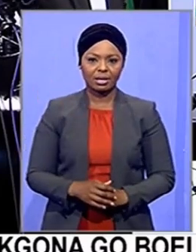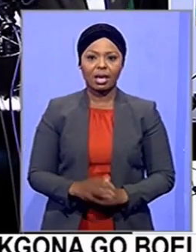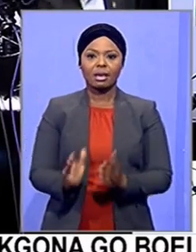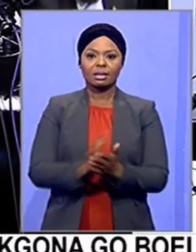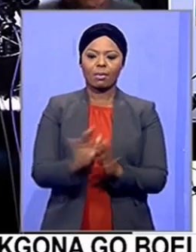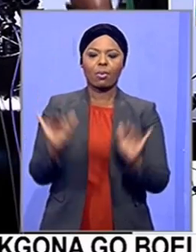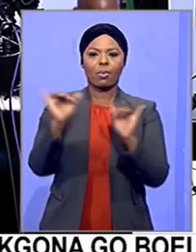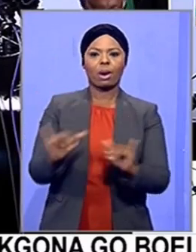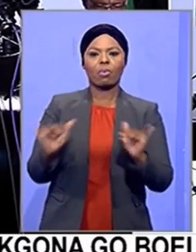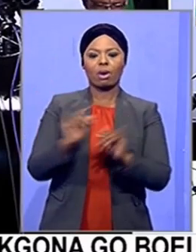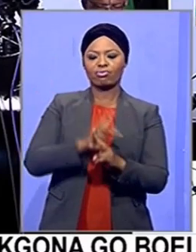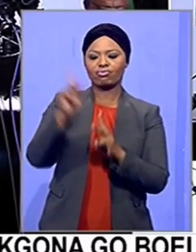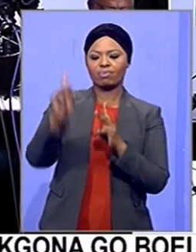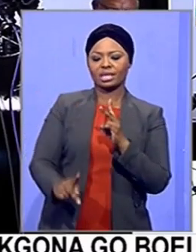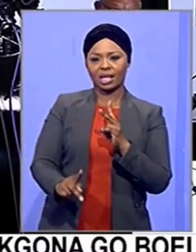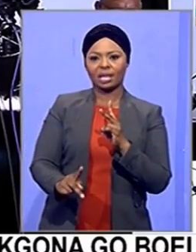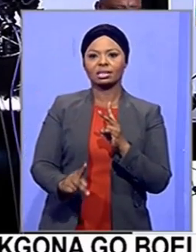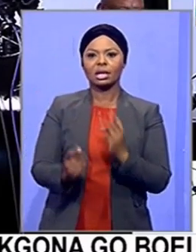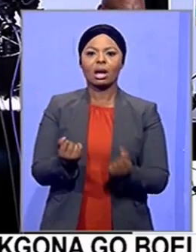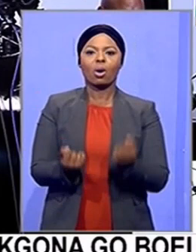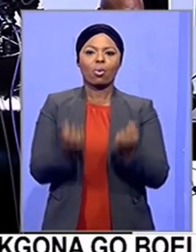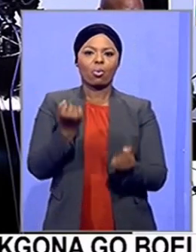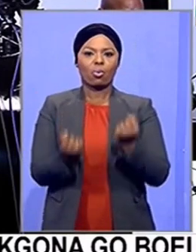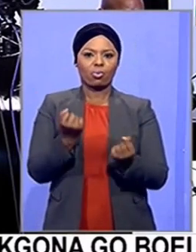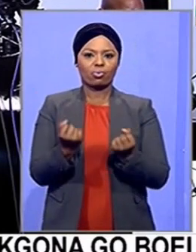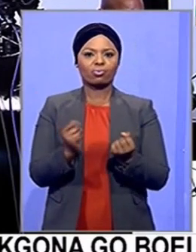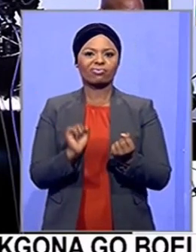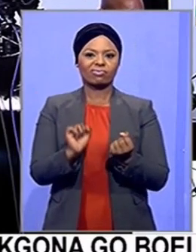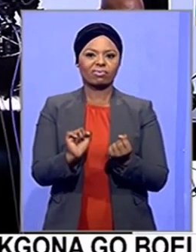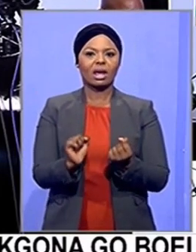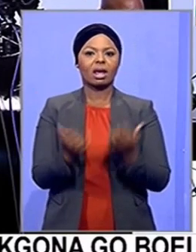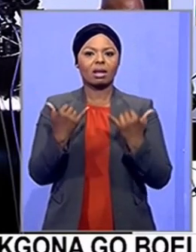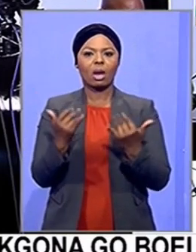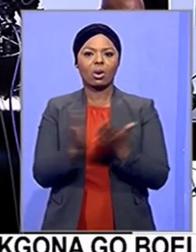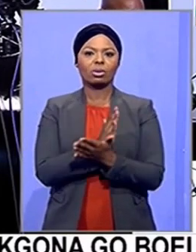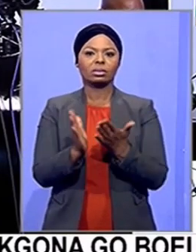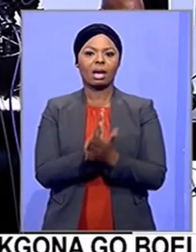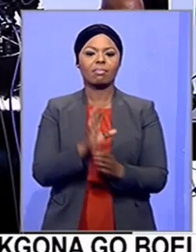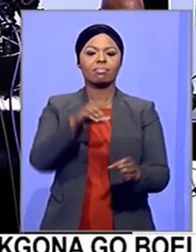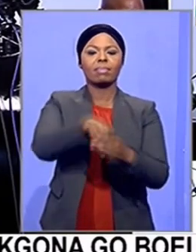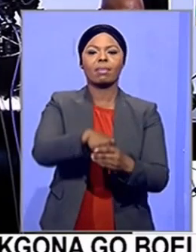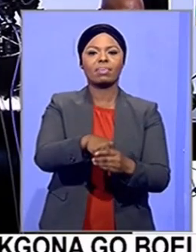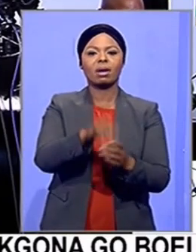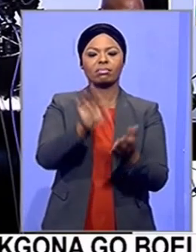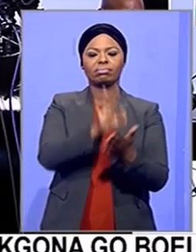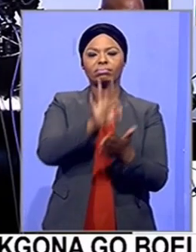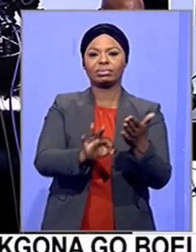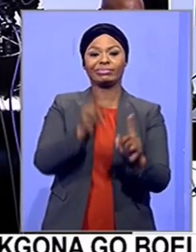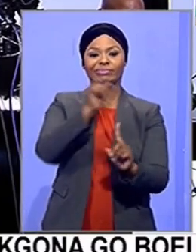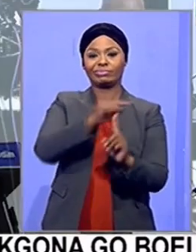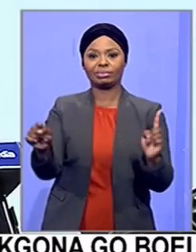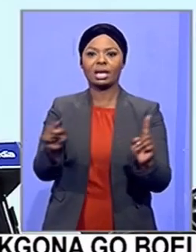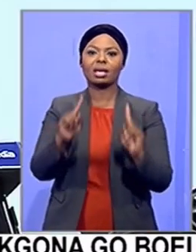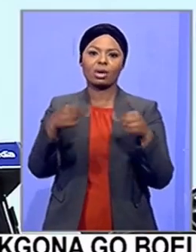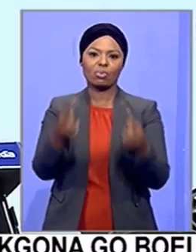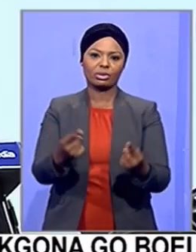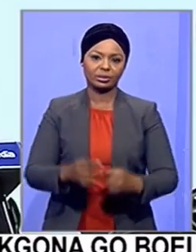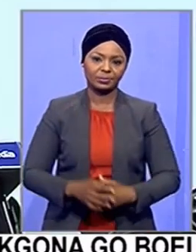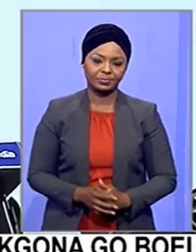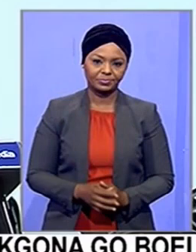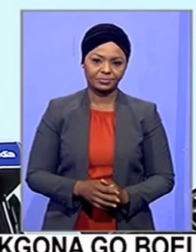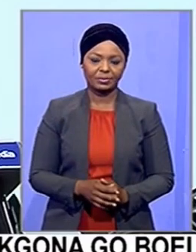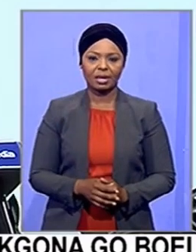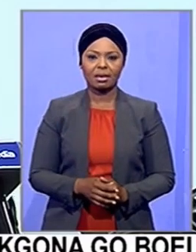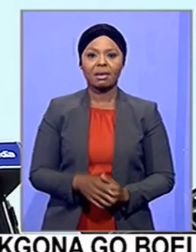ditlamorago tsa kgetsi ya kgotlatshekelo kgotsa dithetso ga ba ne ba kgona go nna bontlhopheng ba manno a boeteledipele.